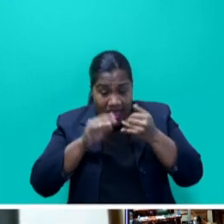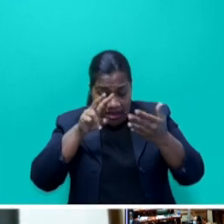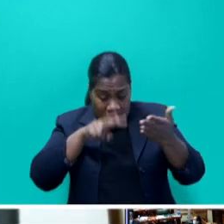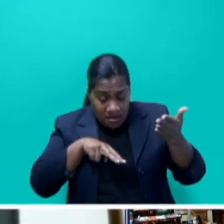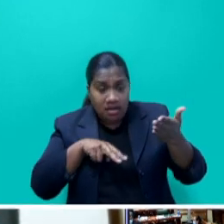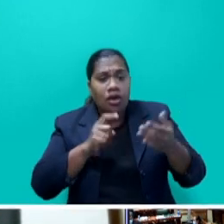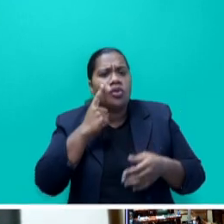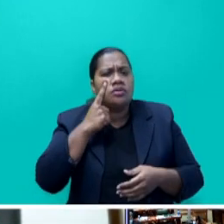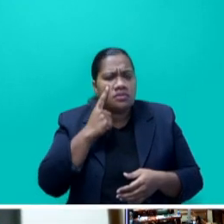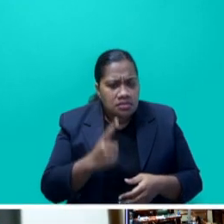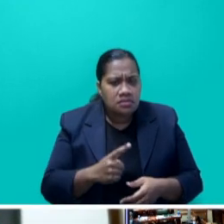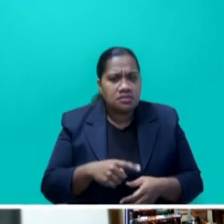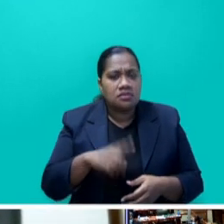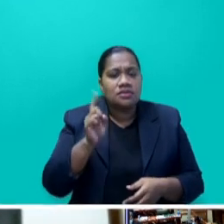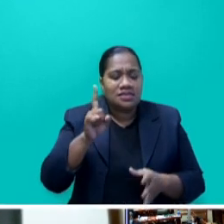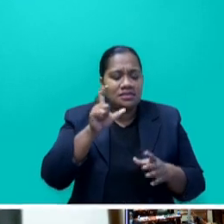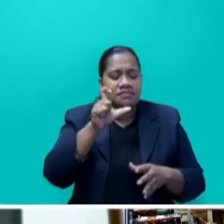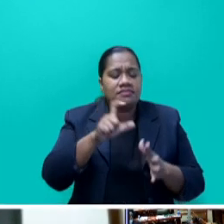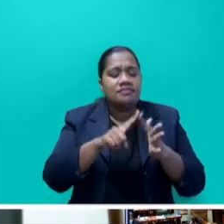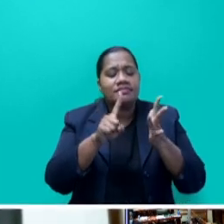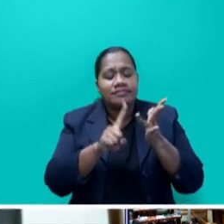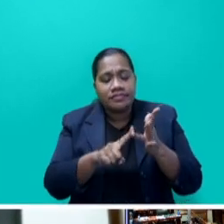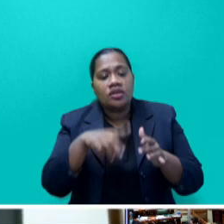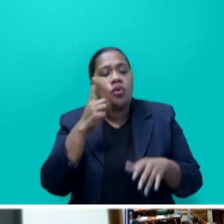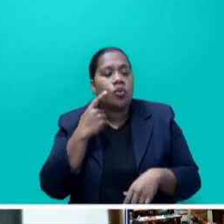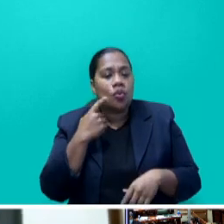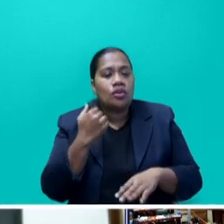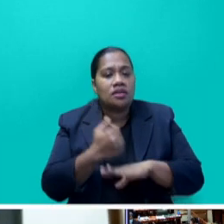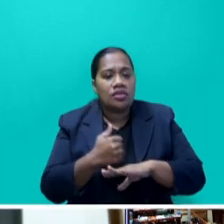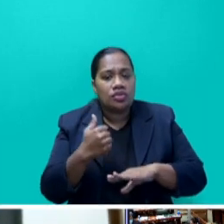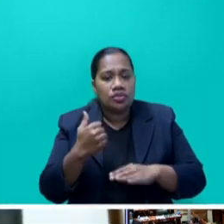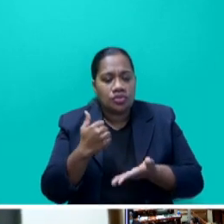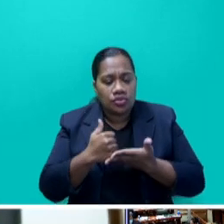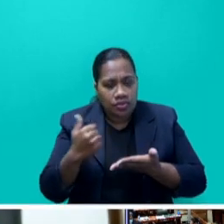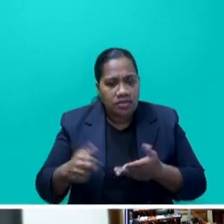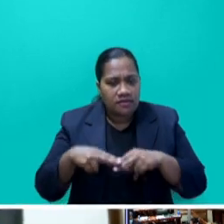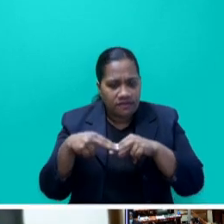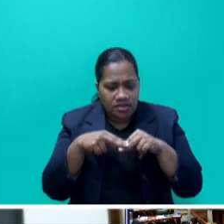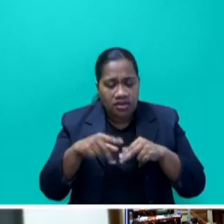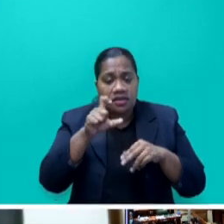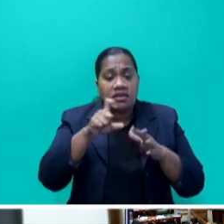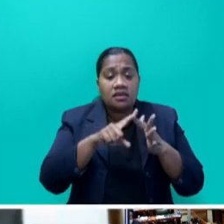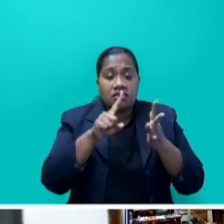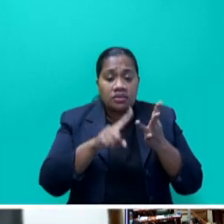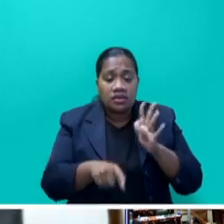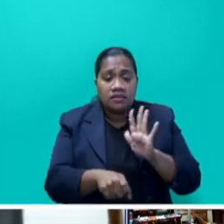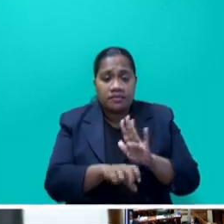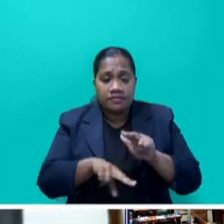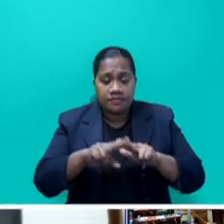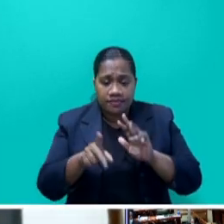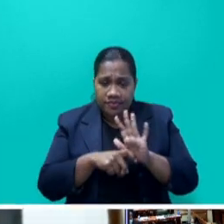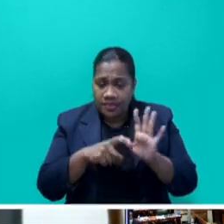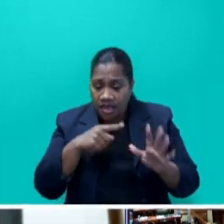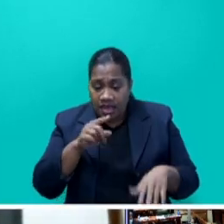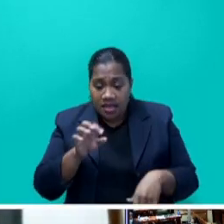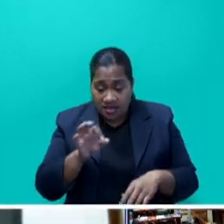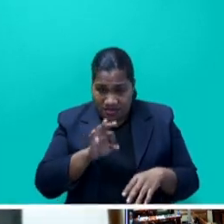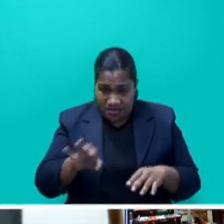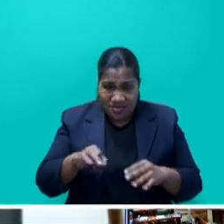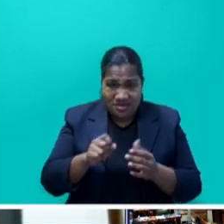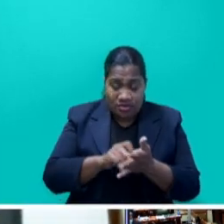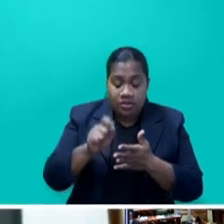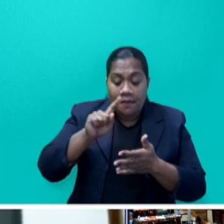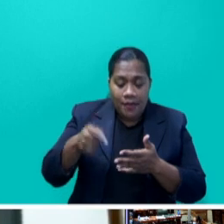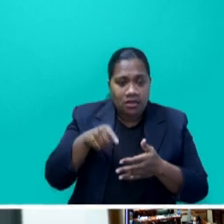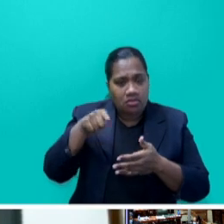example, CEO, Water Authority Fiji, CEO, FRA. They're not permanent secretaries, but they also are an authority